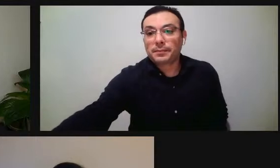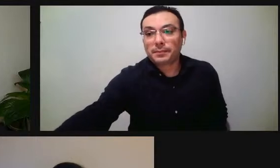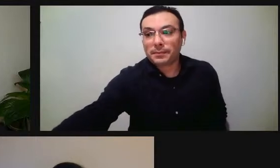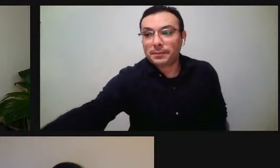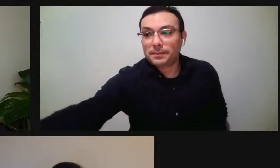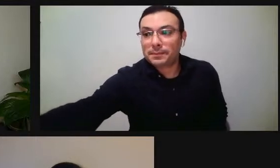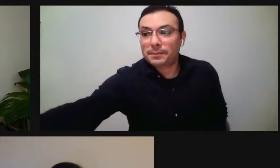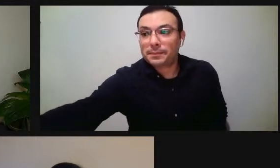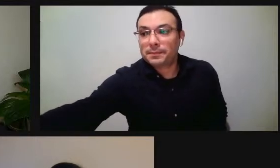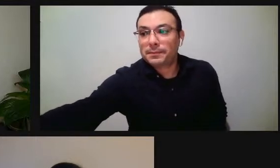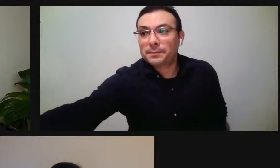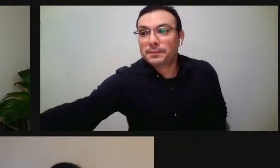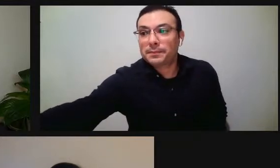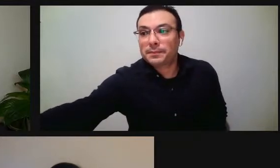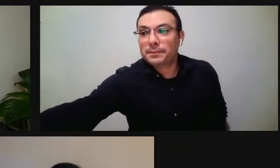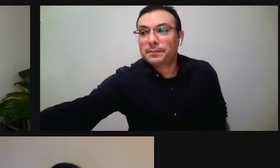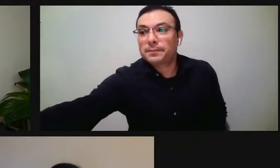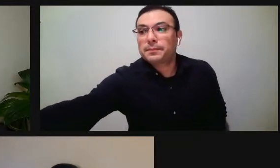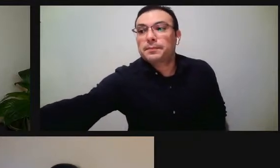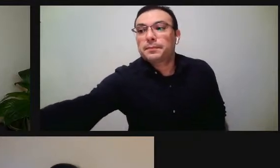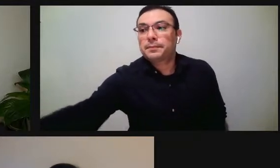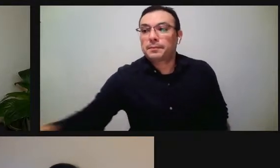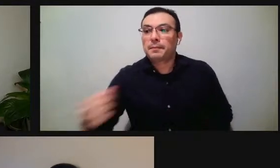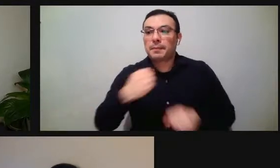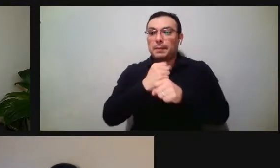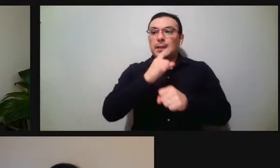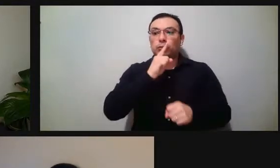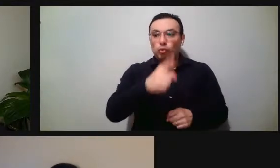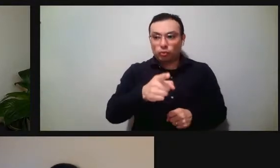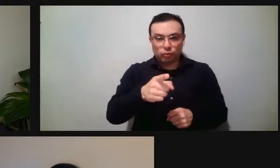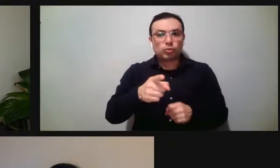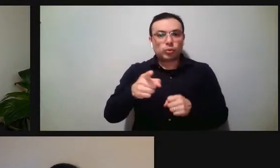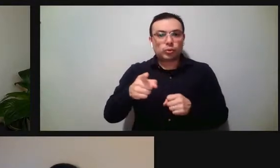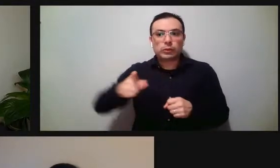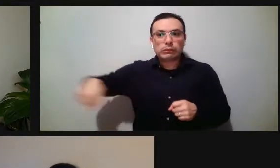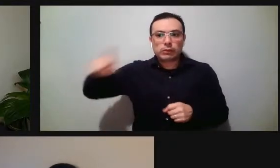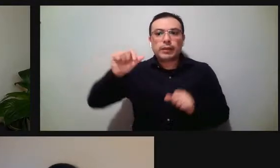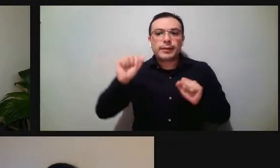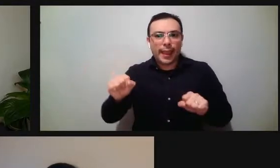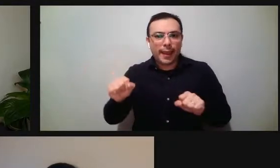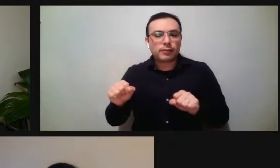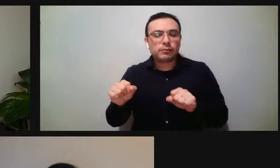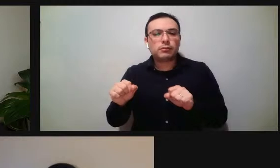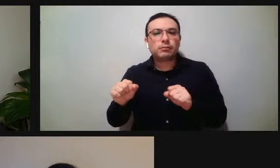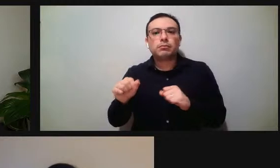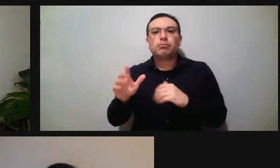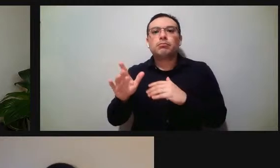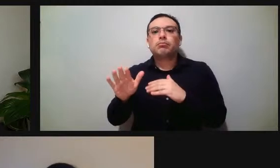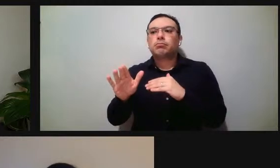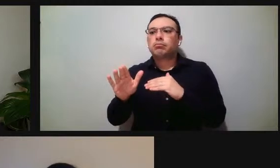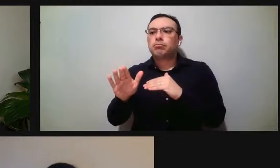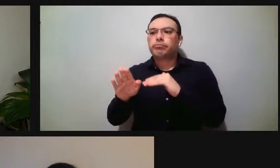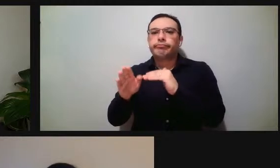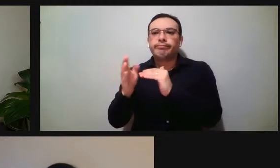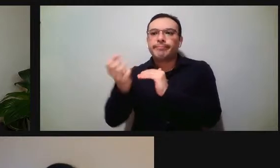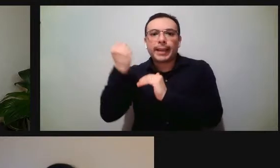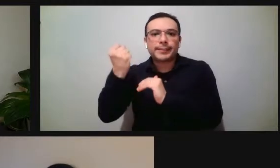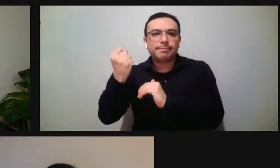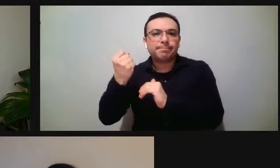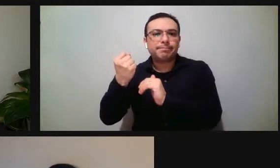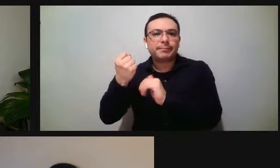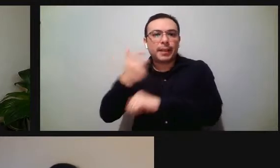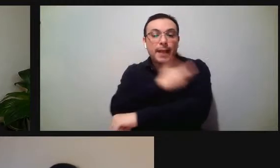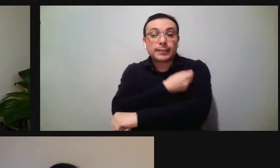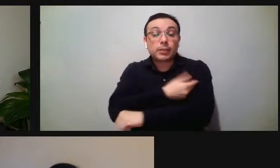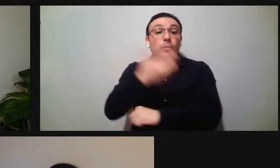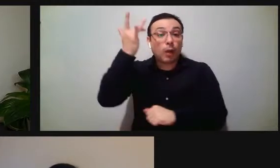they have access to vaccines as well, because I'm particularly worried about disenfranchised and marginalized communities and